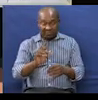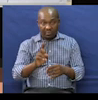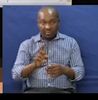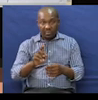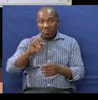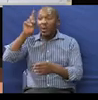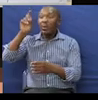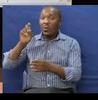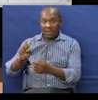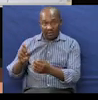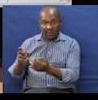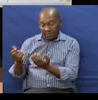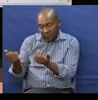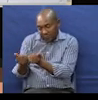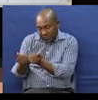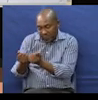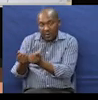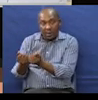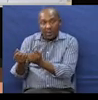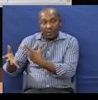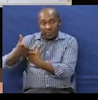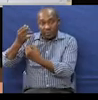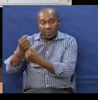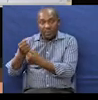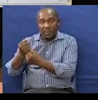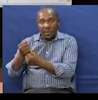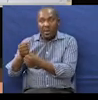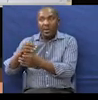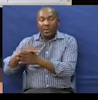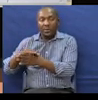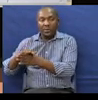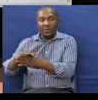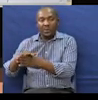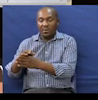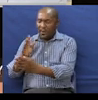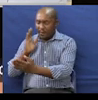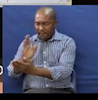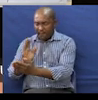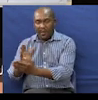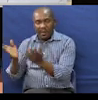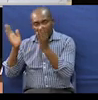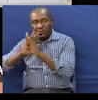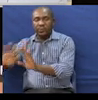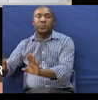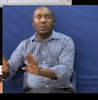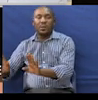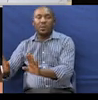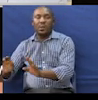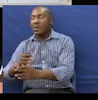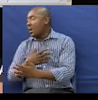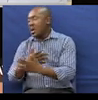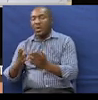produced by the society was used immediately. That means they never reserved it